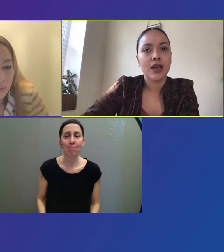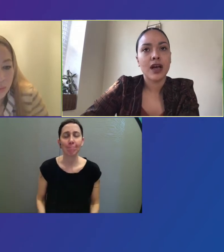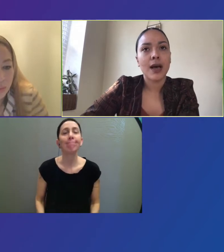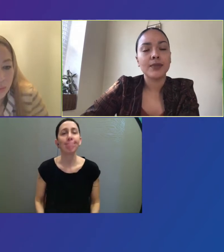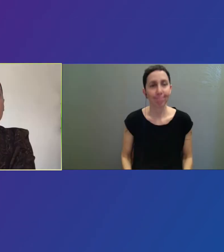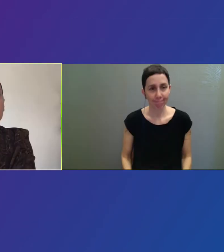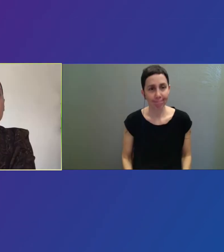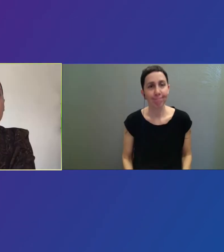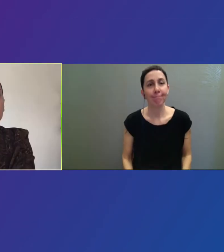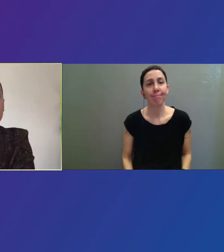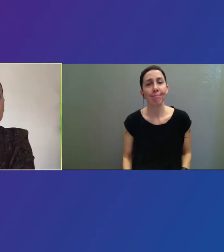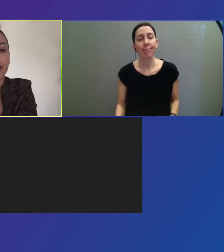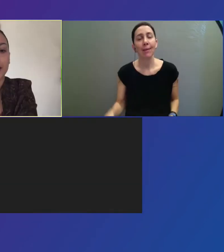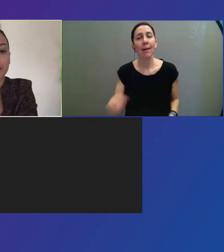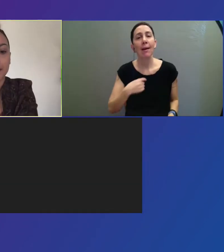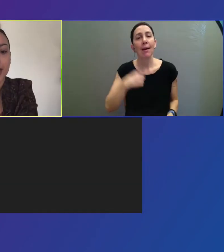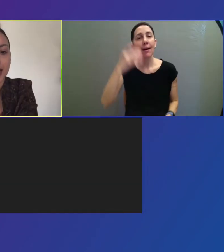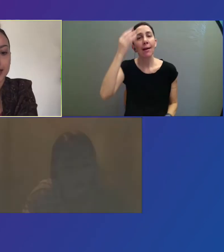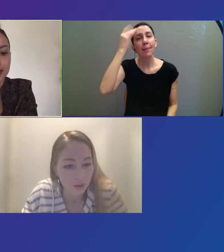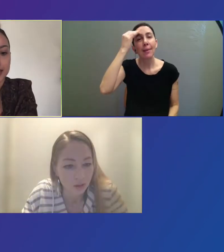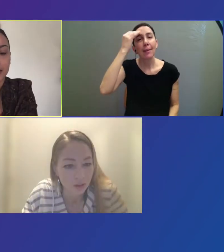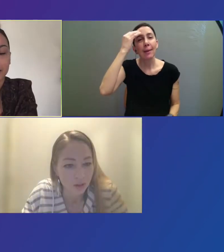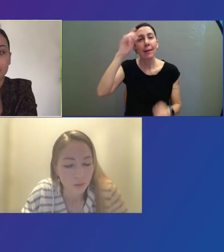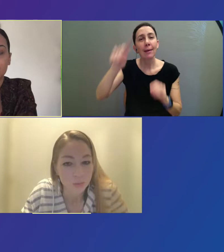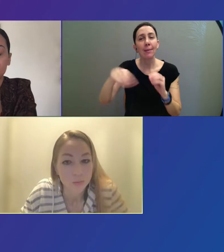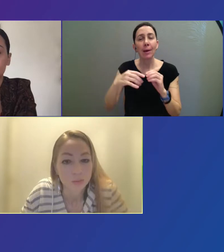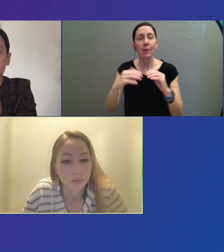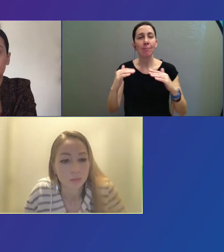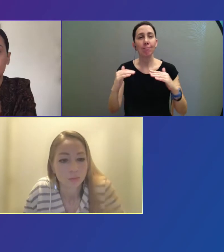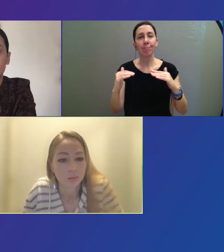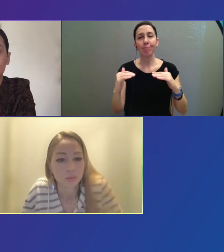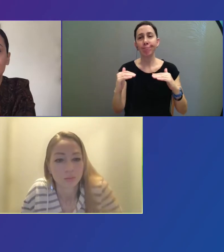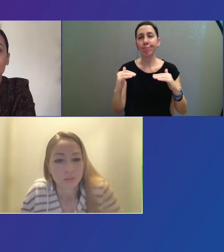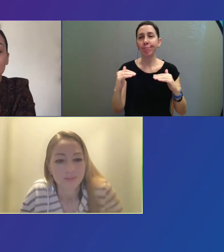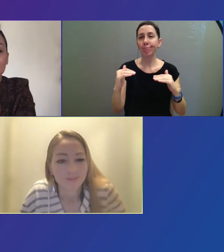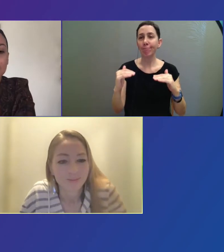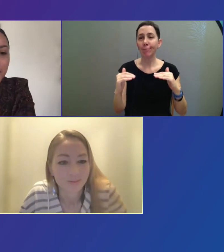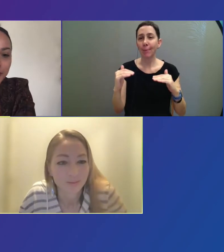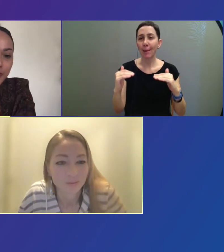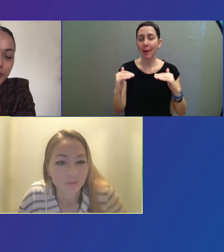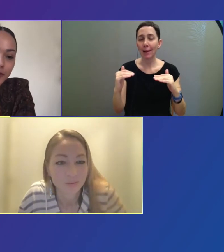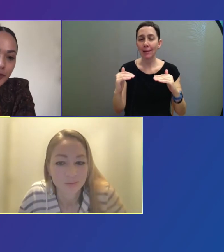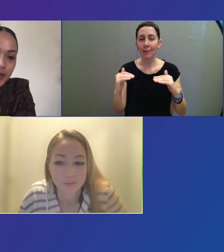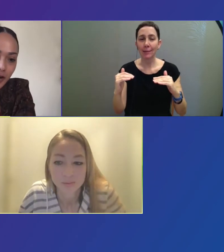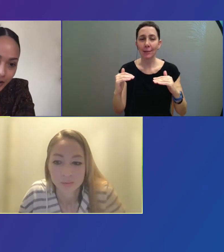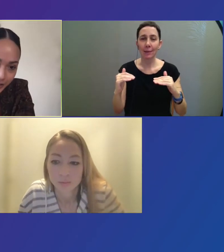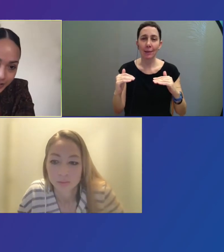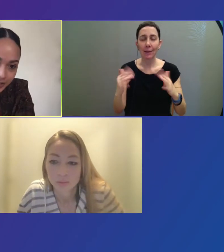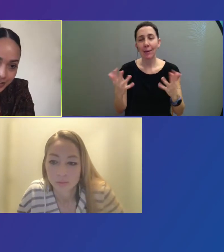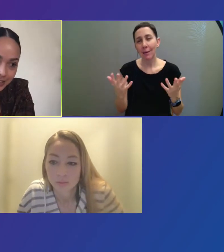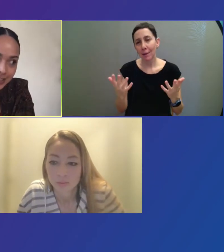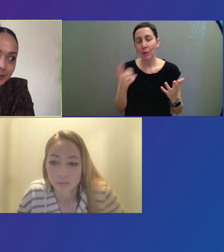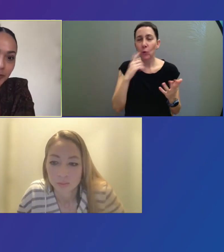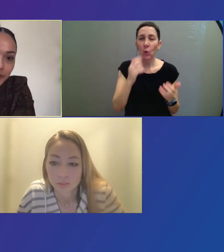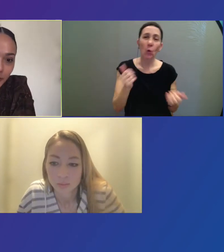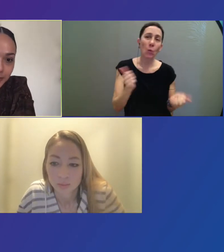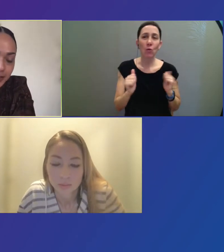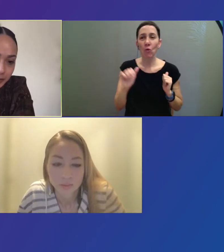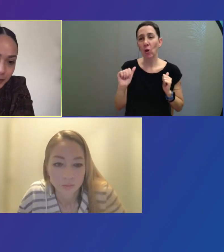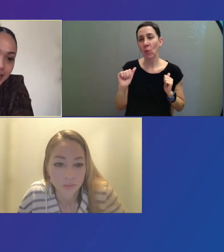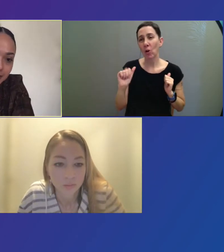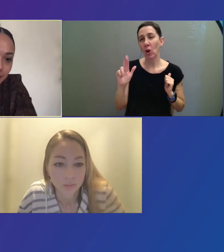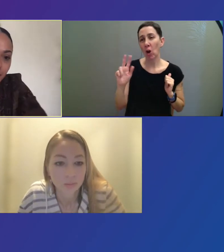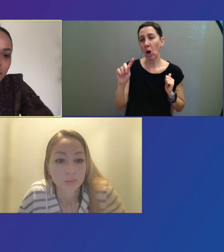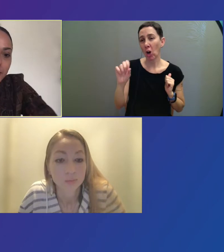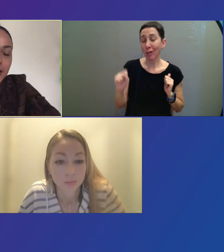Yes, I'm thinking about the balance of, you know, for the performing arts, it's